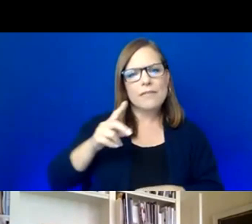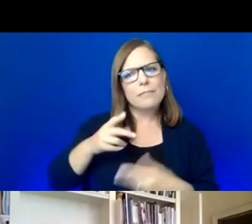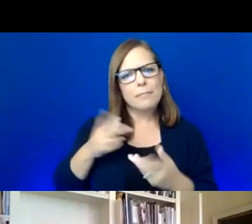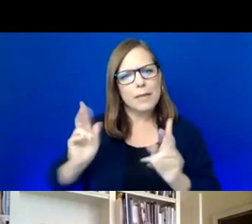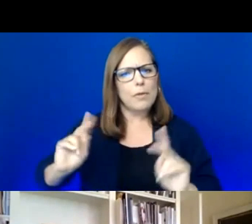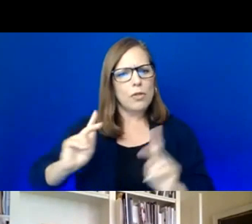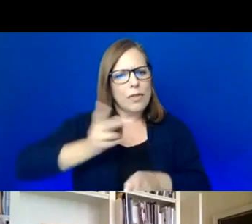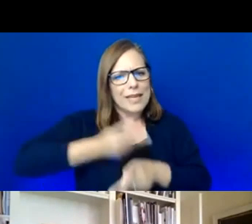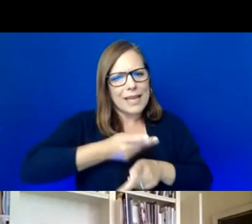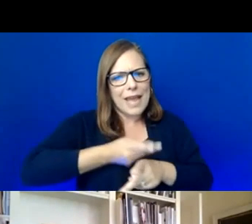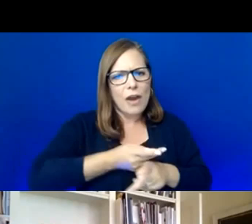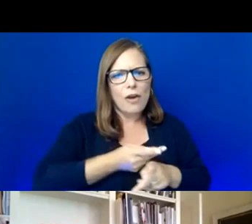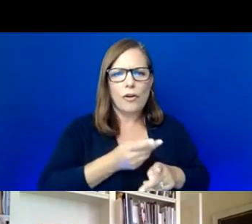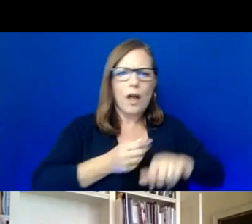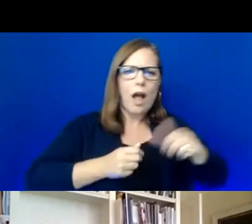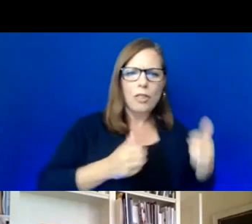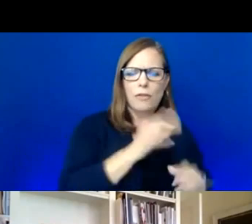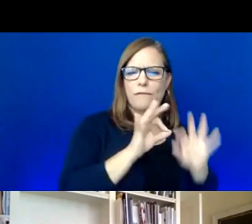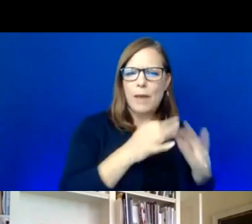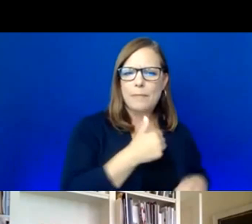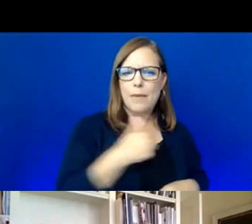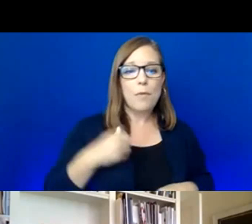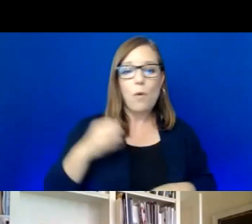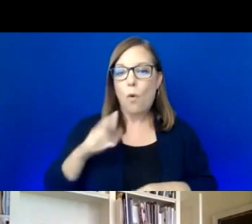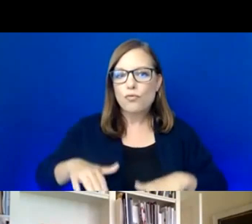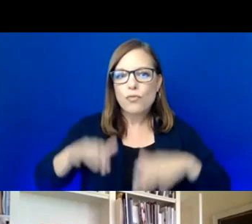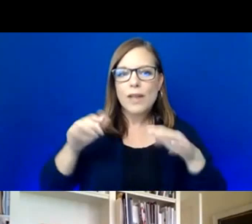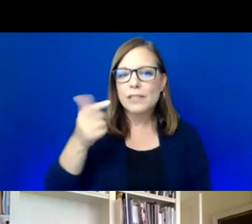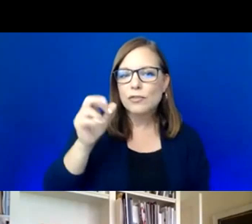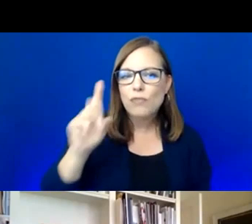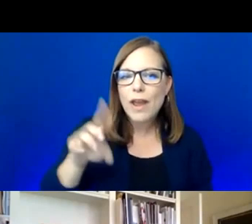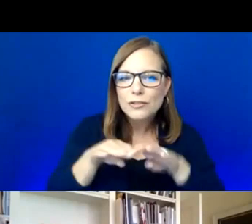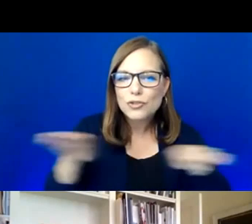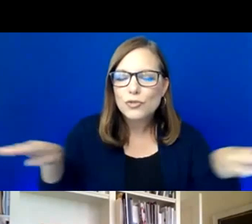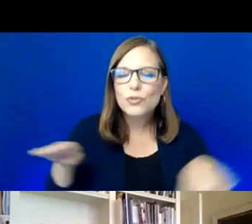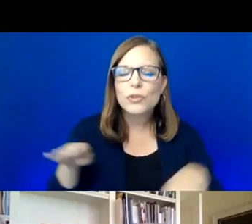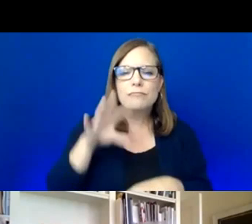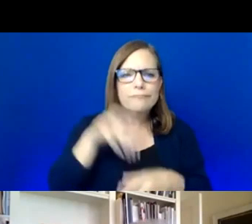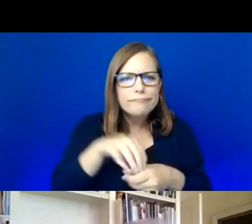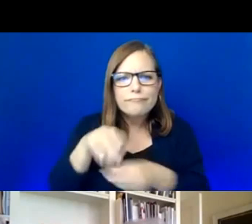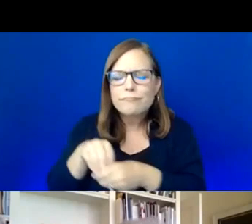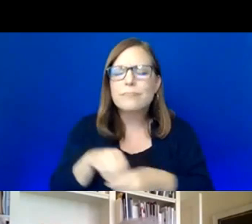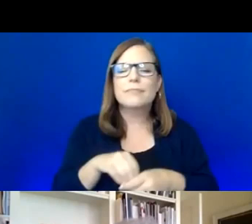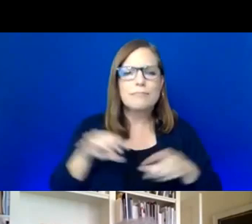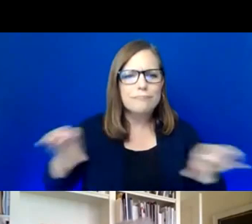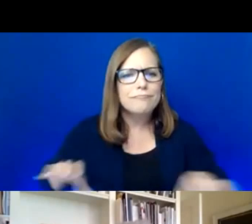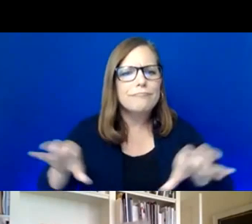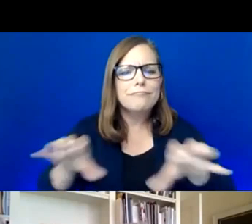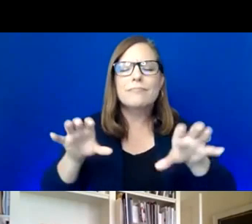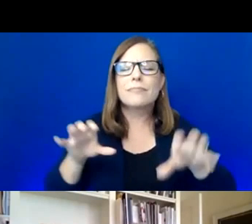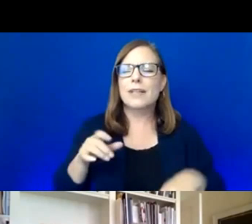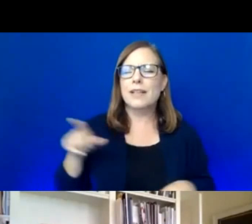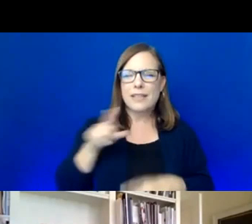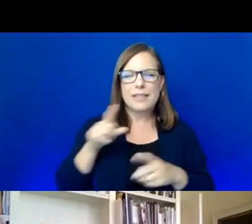family members or raising their grandchildren. And they provide some of the most important volunteer services